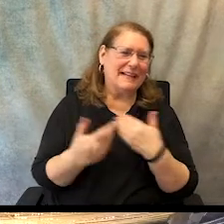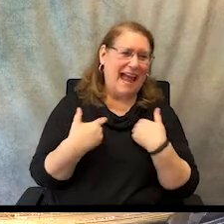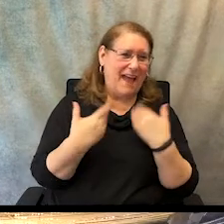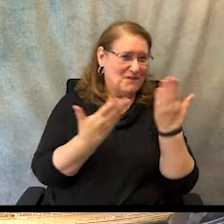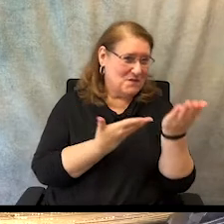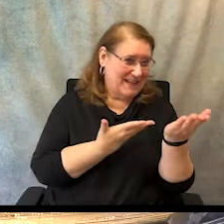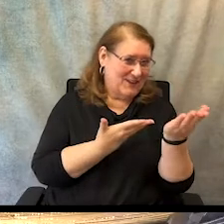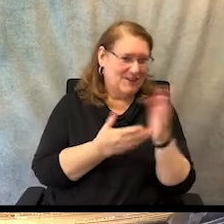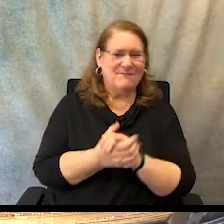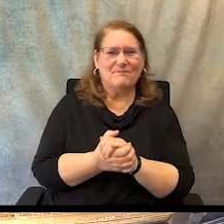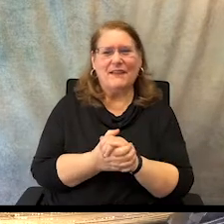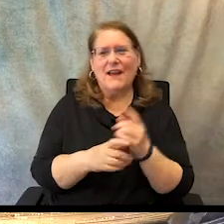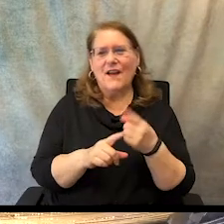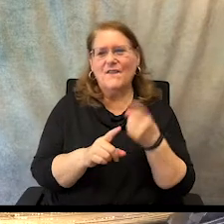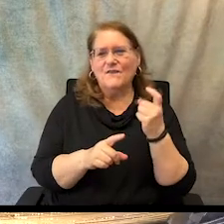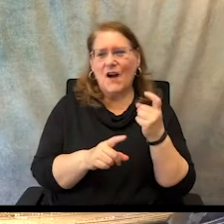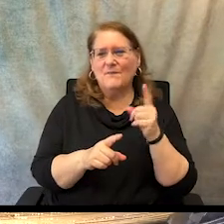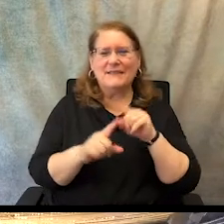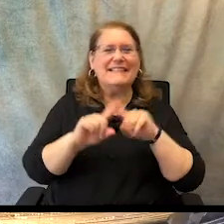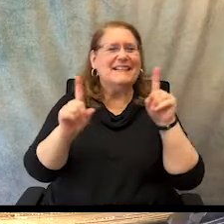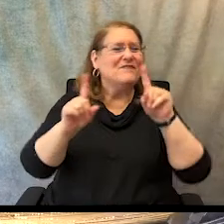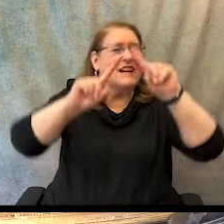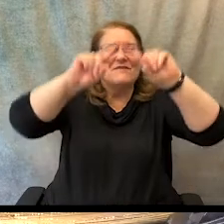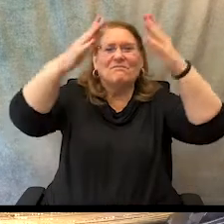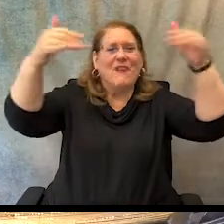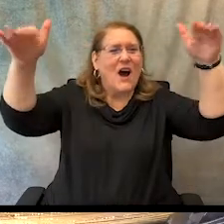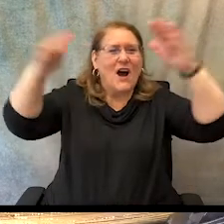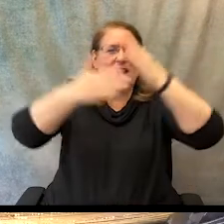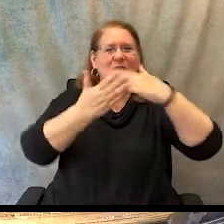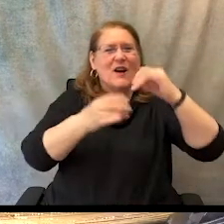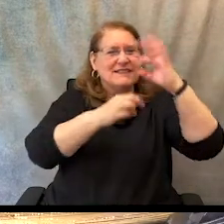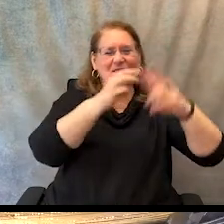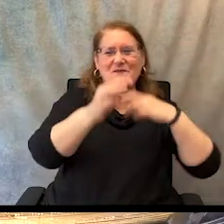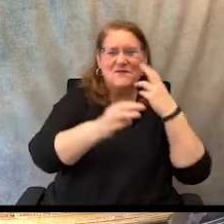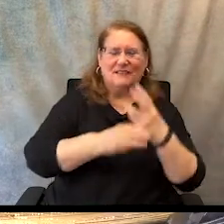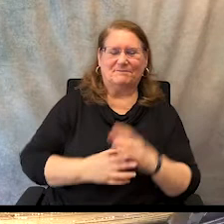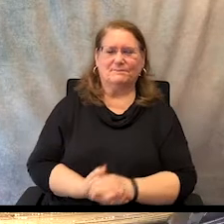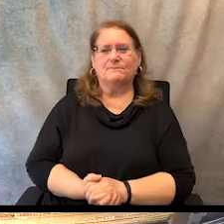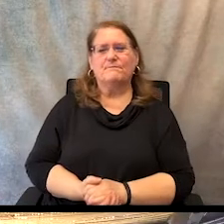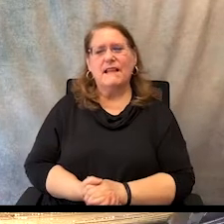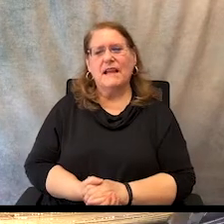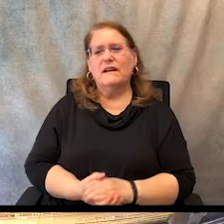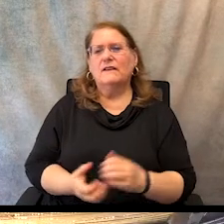happy to have you here from, you know, different corners of the world. And